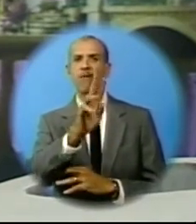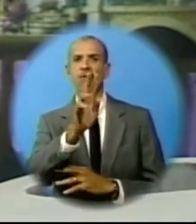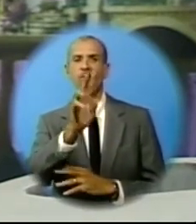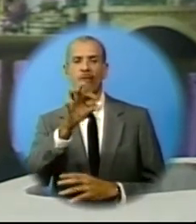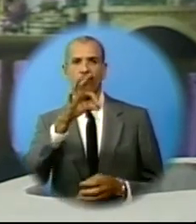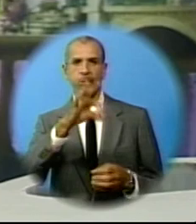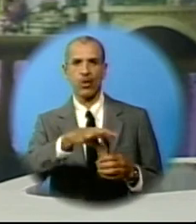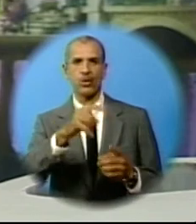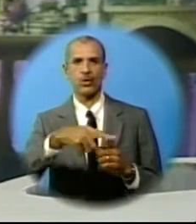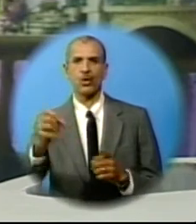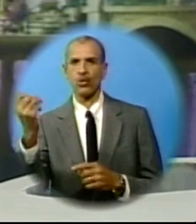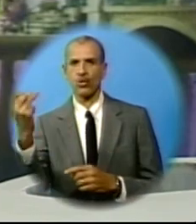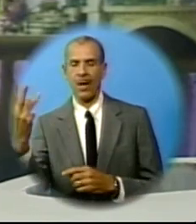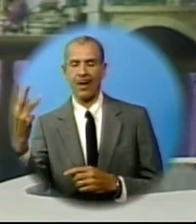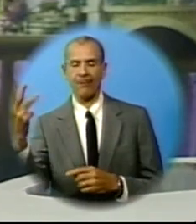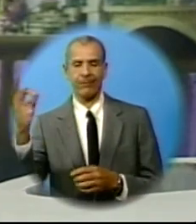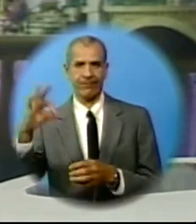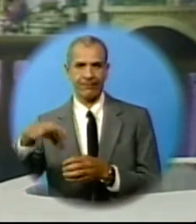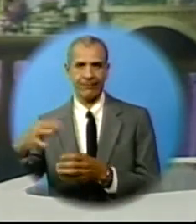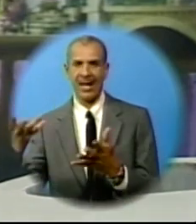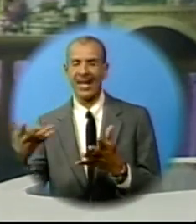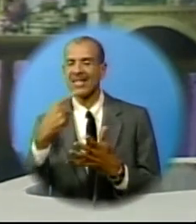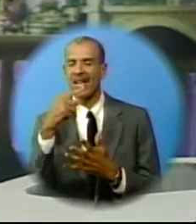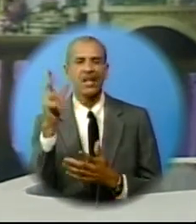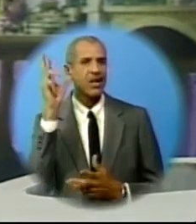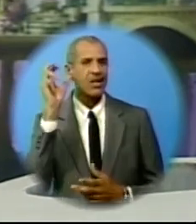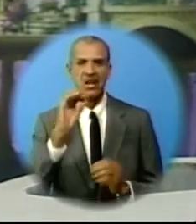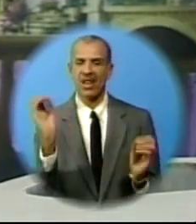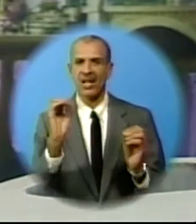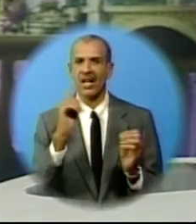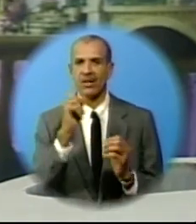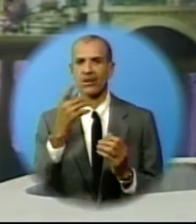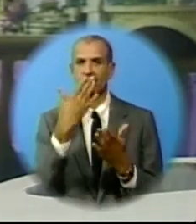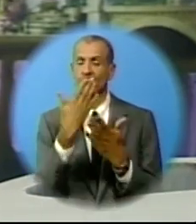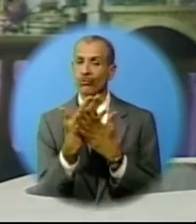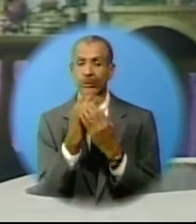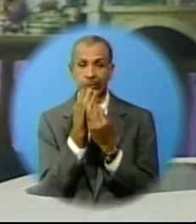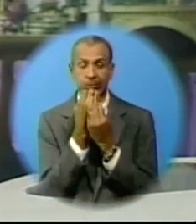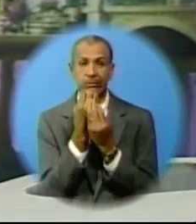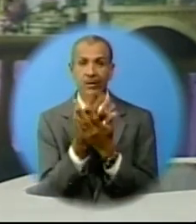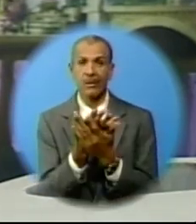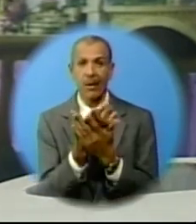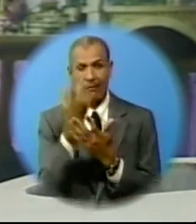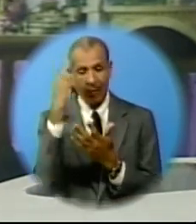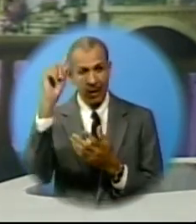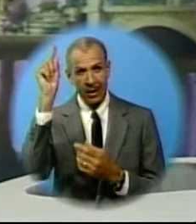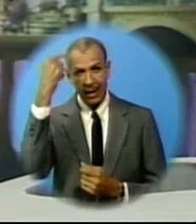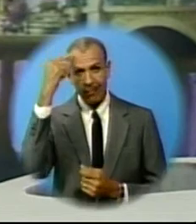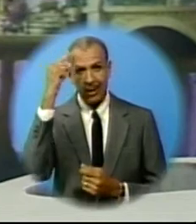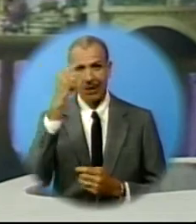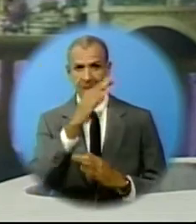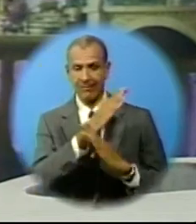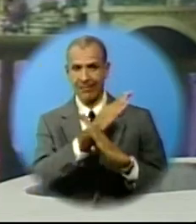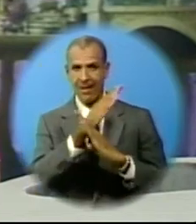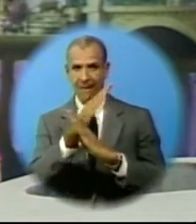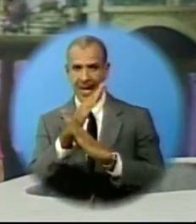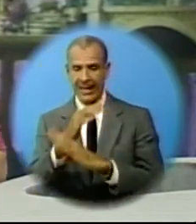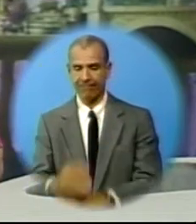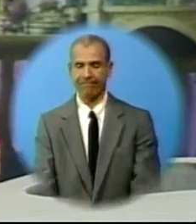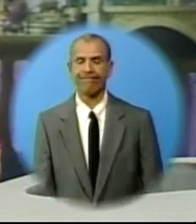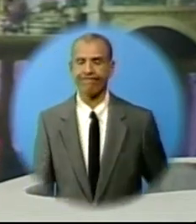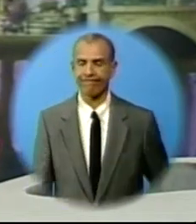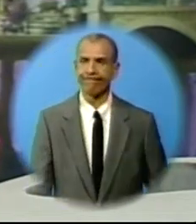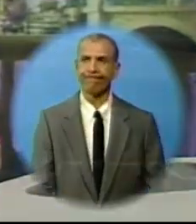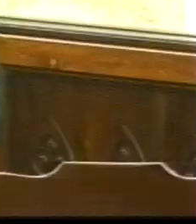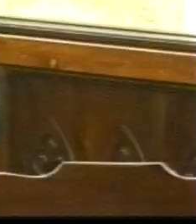Now, at the time, the Prime Minister said he heard nothing that he could regard as breaking news for his government to defend.